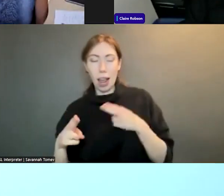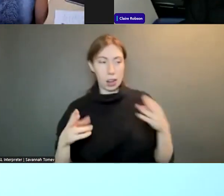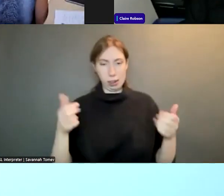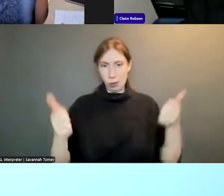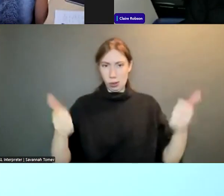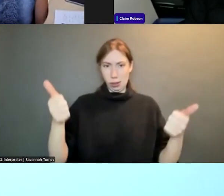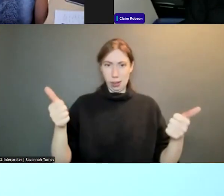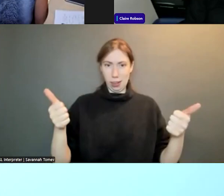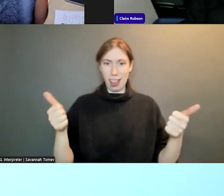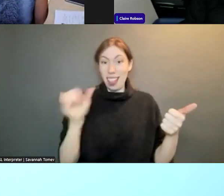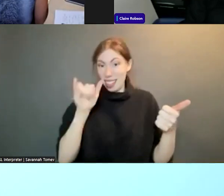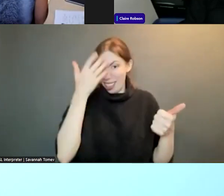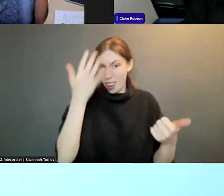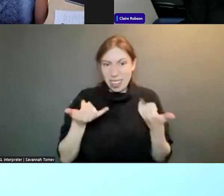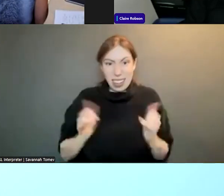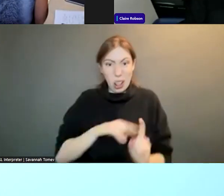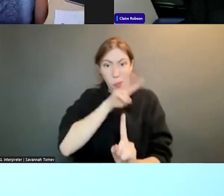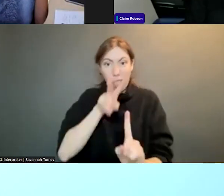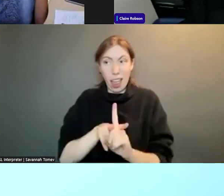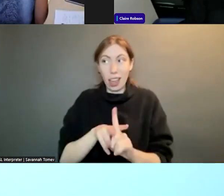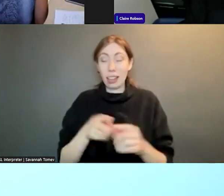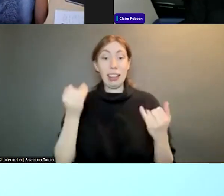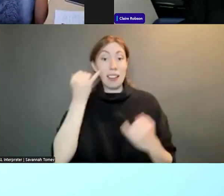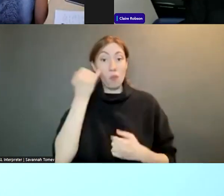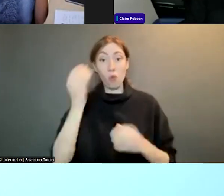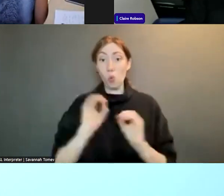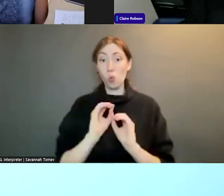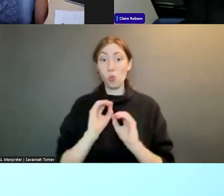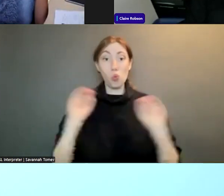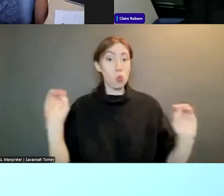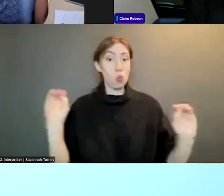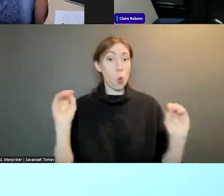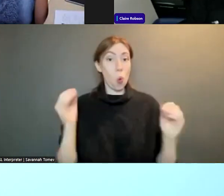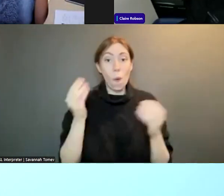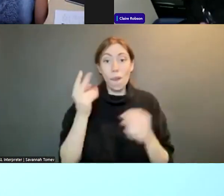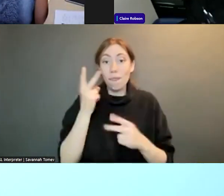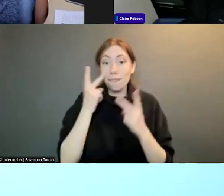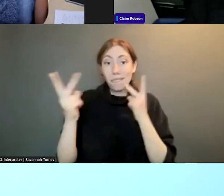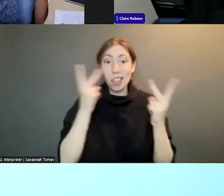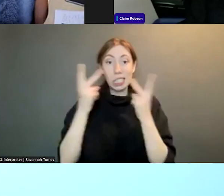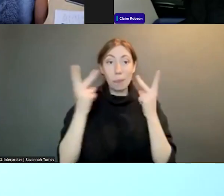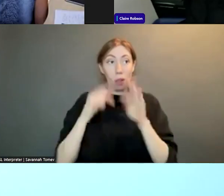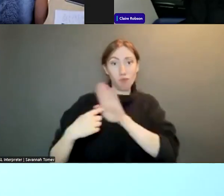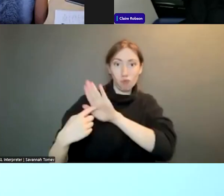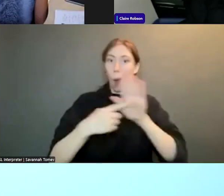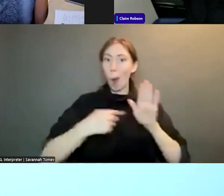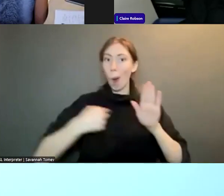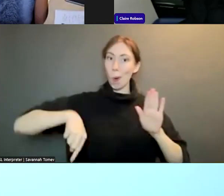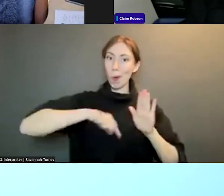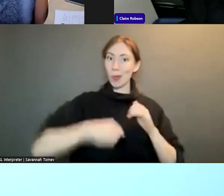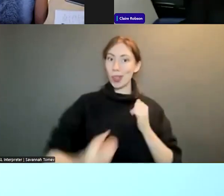queer signage or materials because you don't have any,